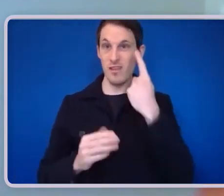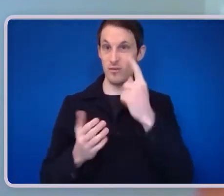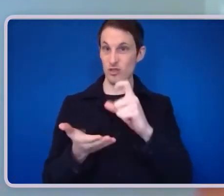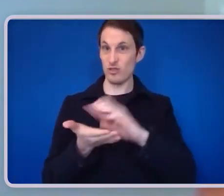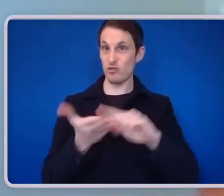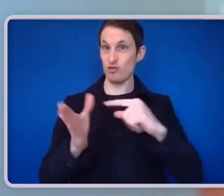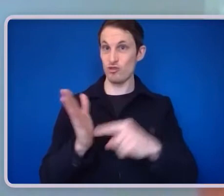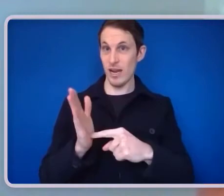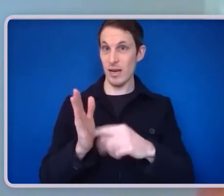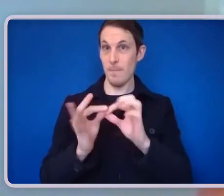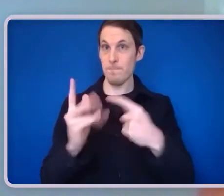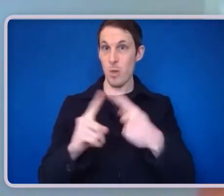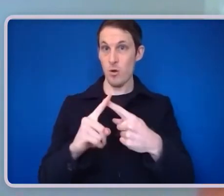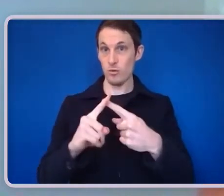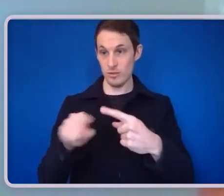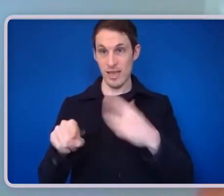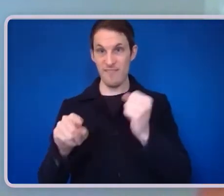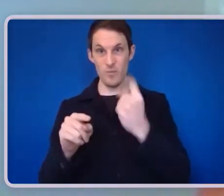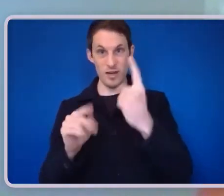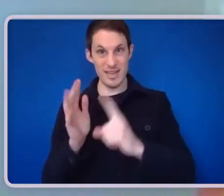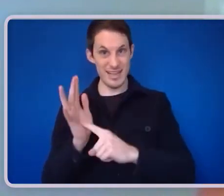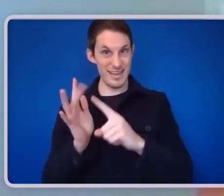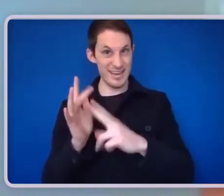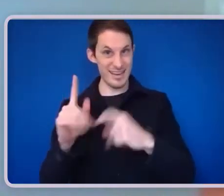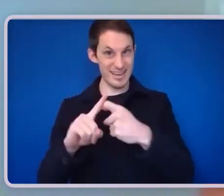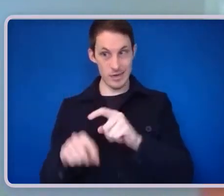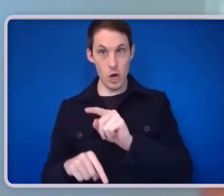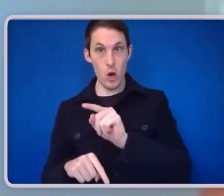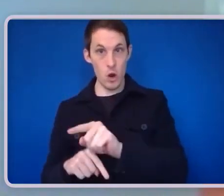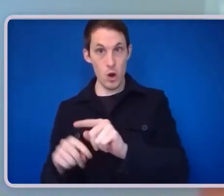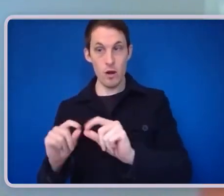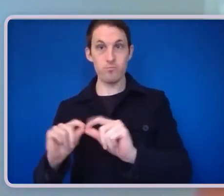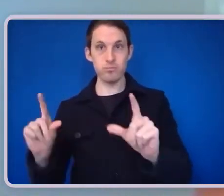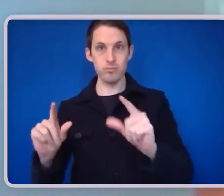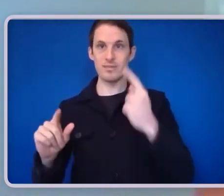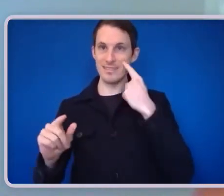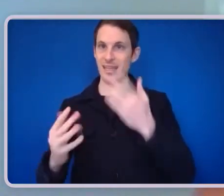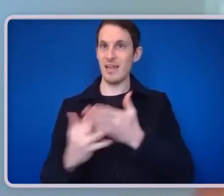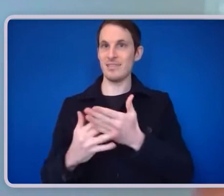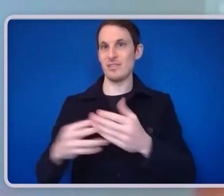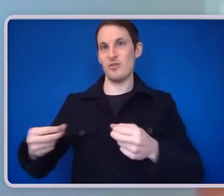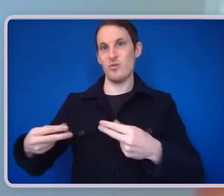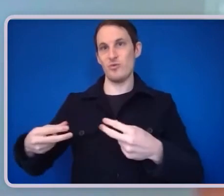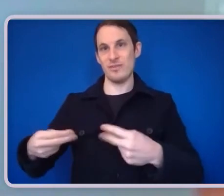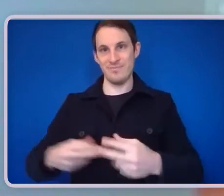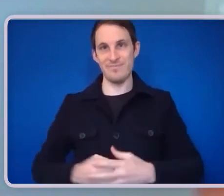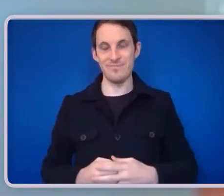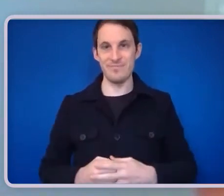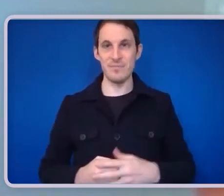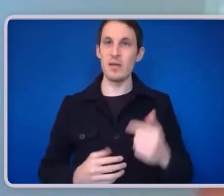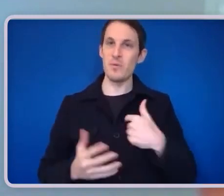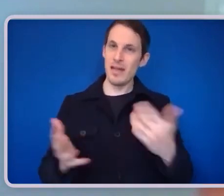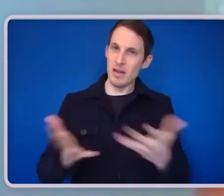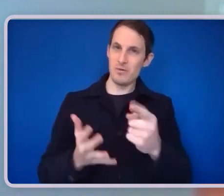see a link that you can click to access the closed captioning in a separate browser. We encourage your active